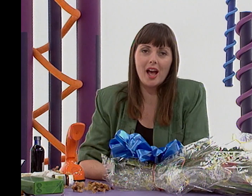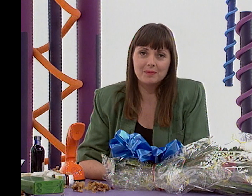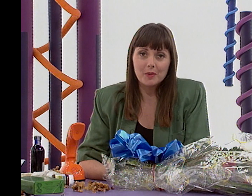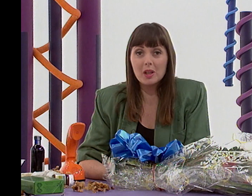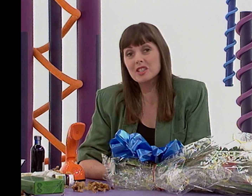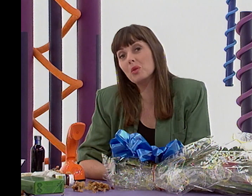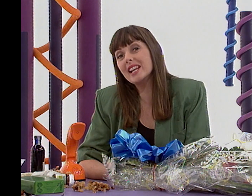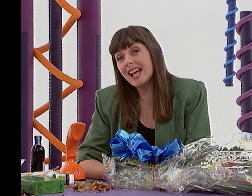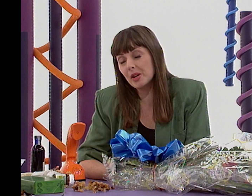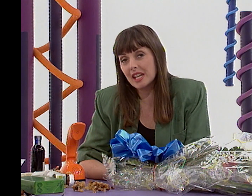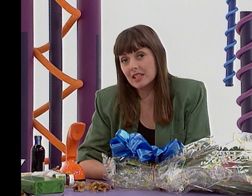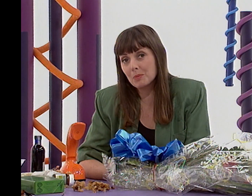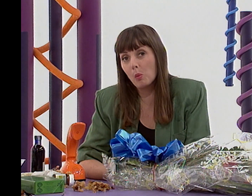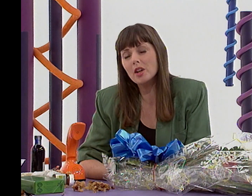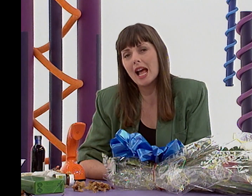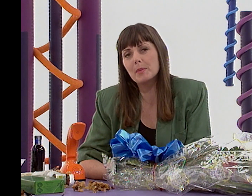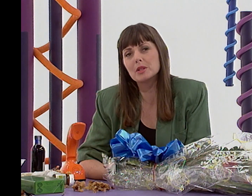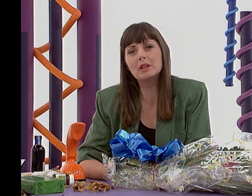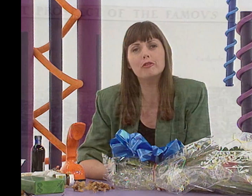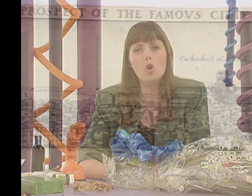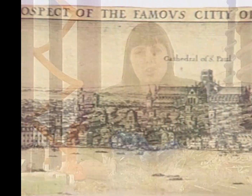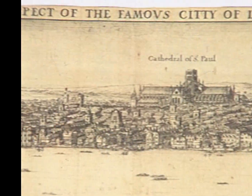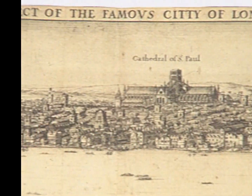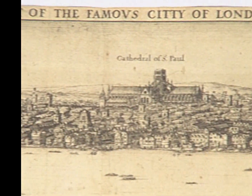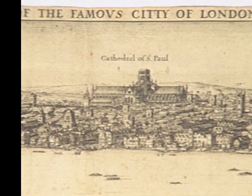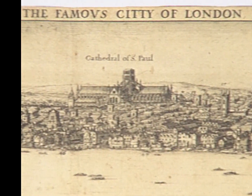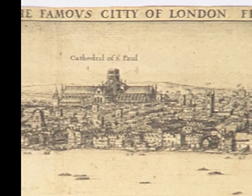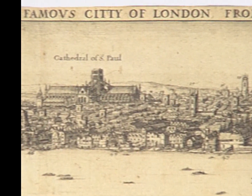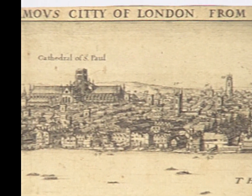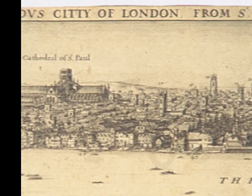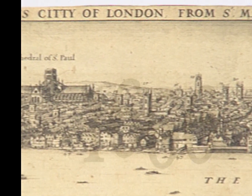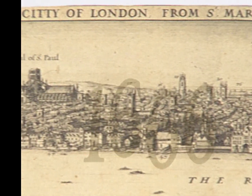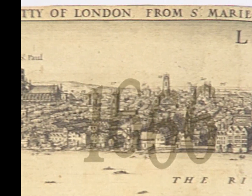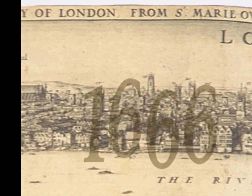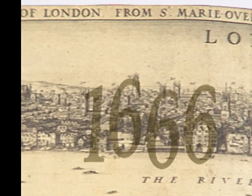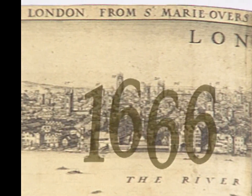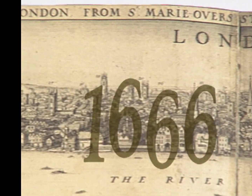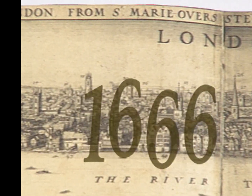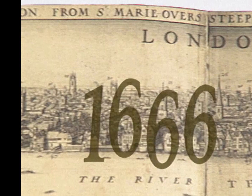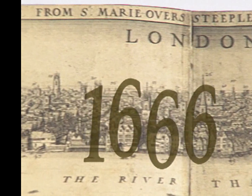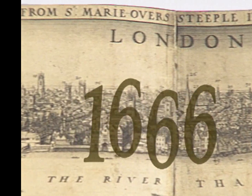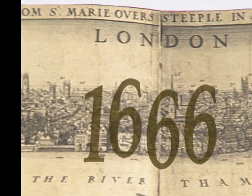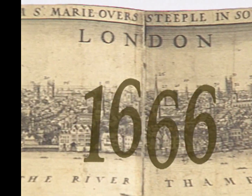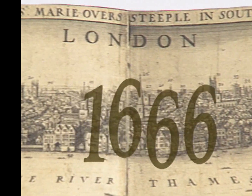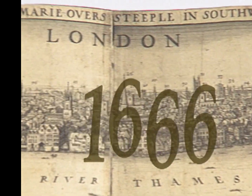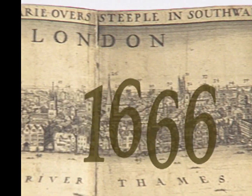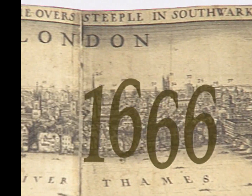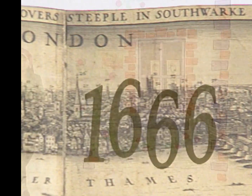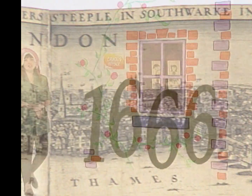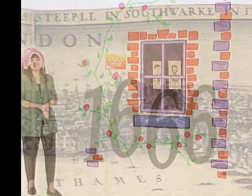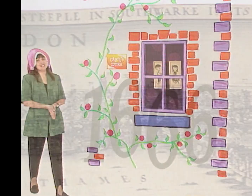will be fine. Well, that's alright nowadays, but what happened before the time of the Great Fire of London in 1666?